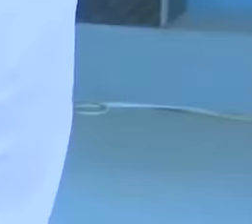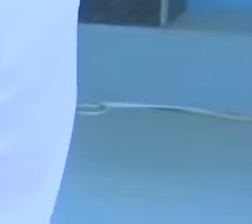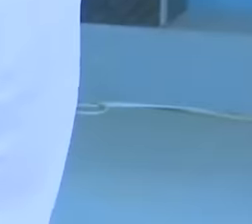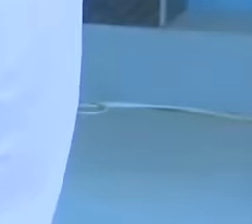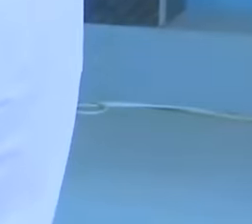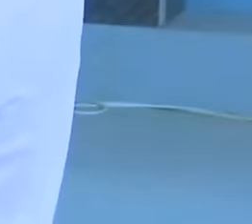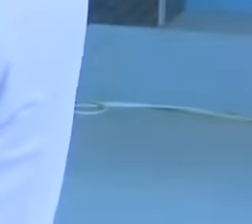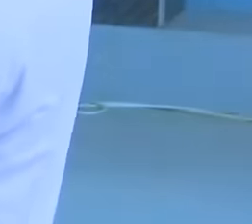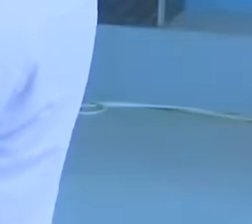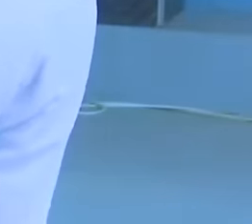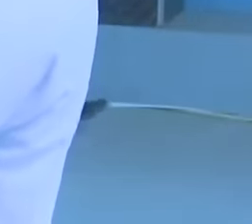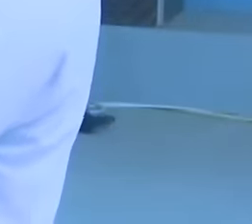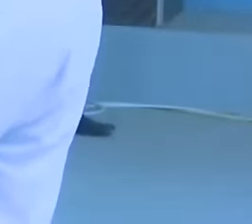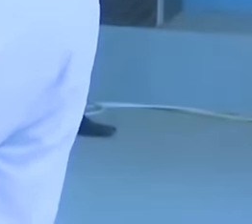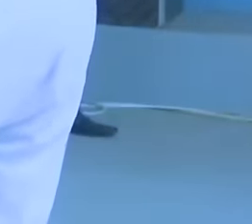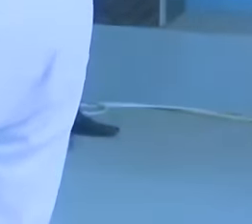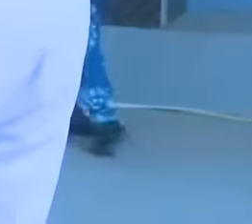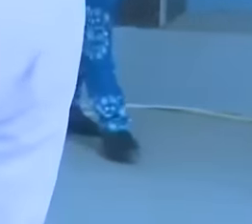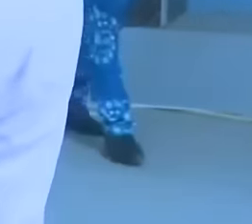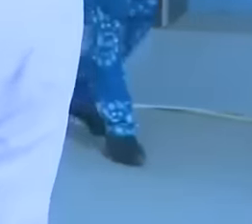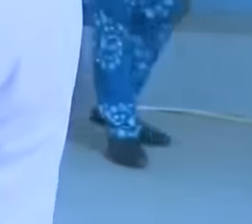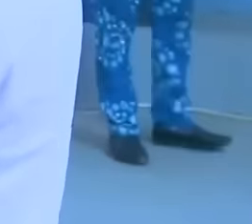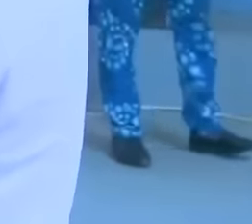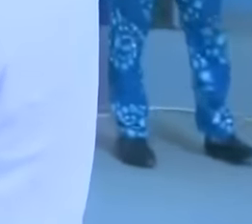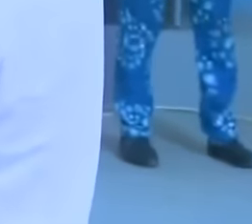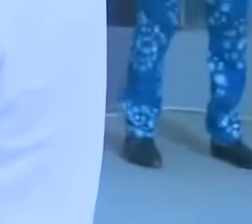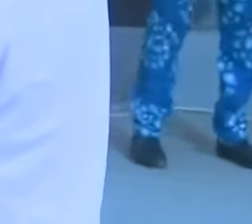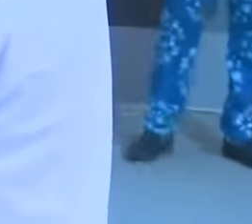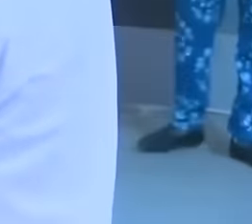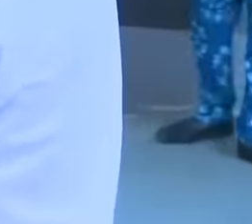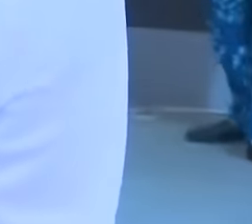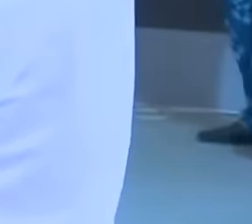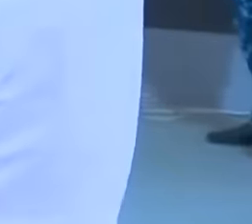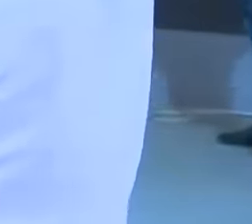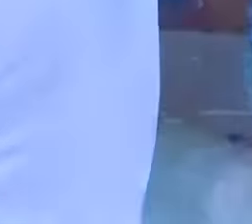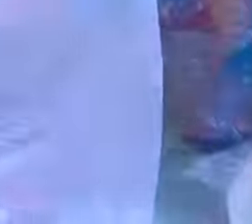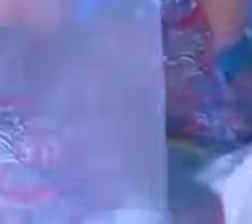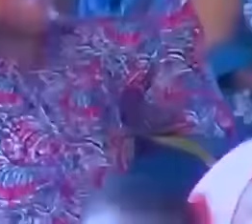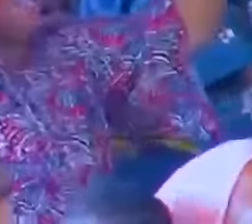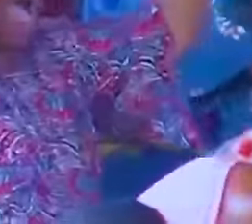Happy now.